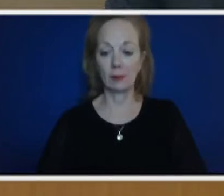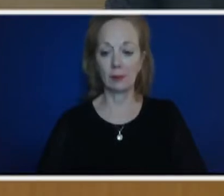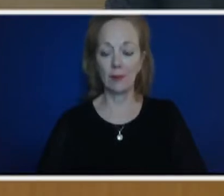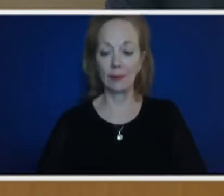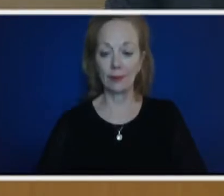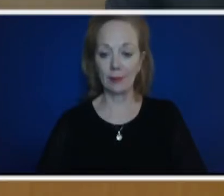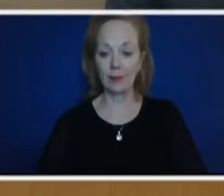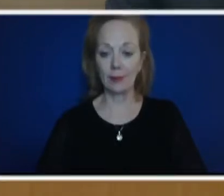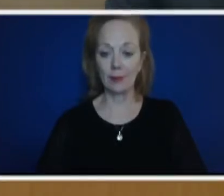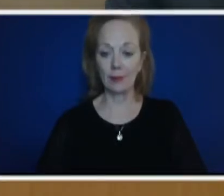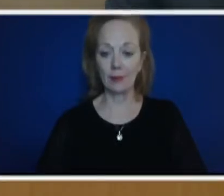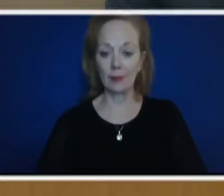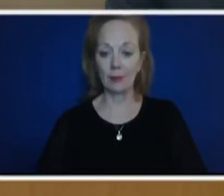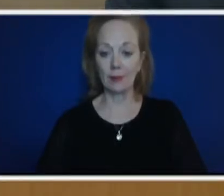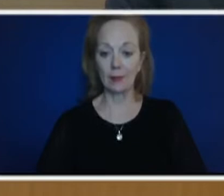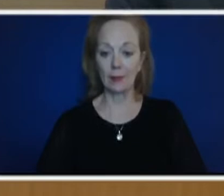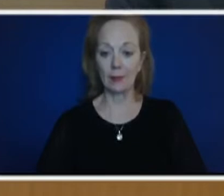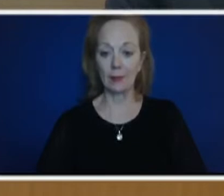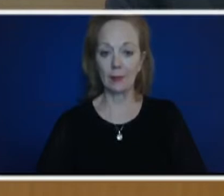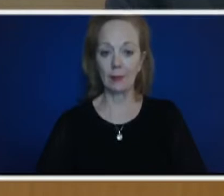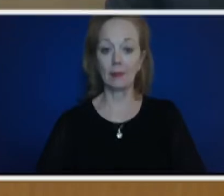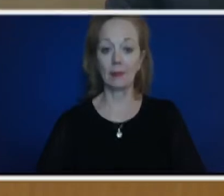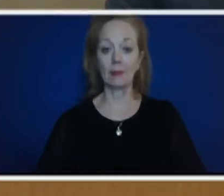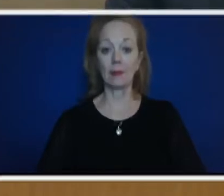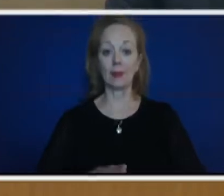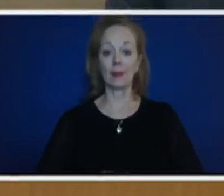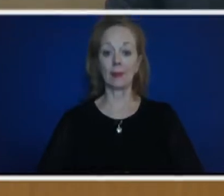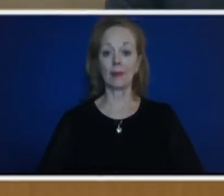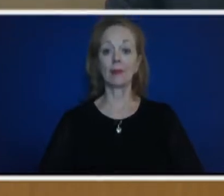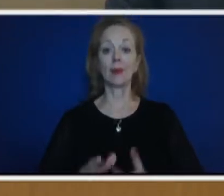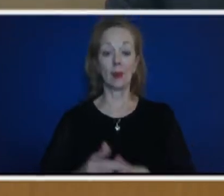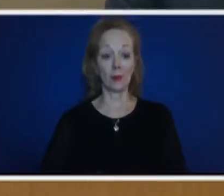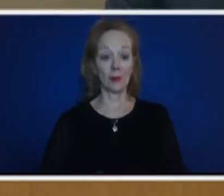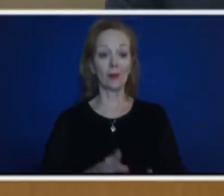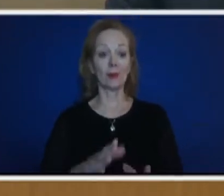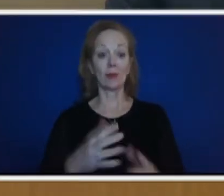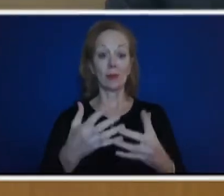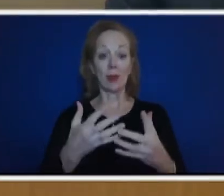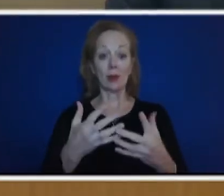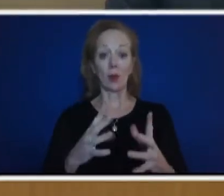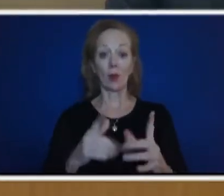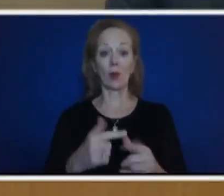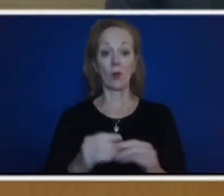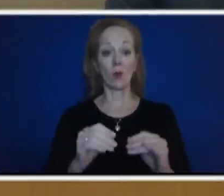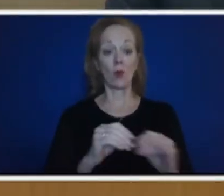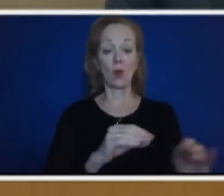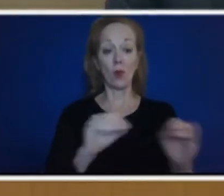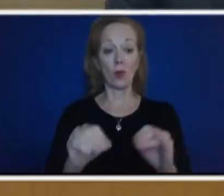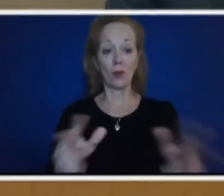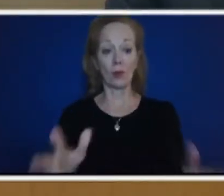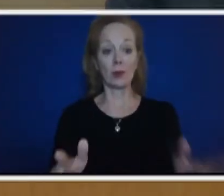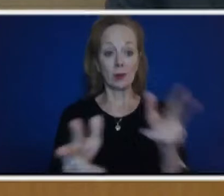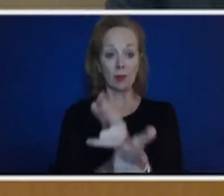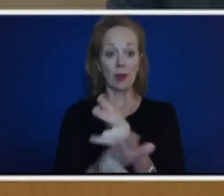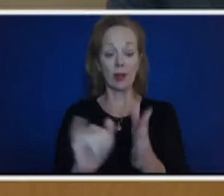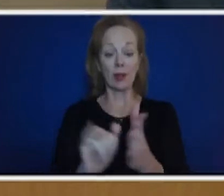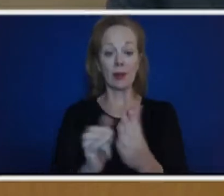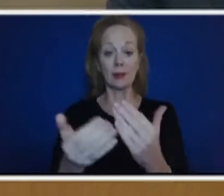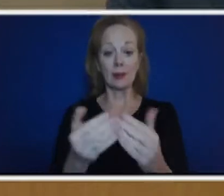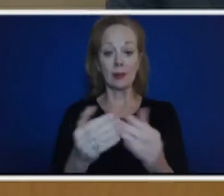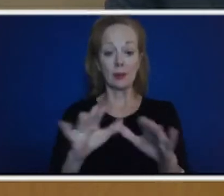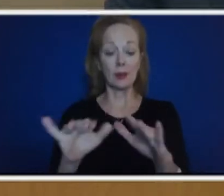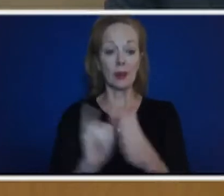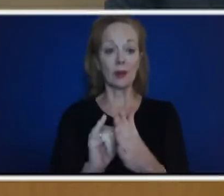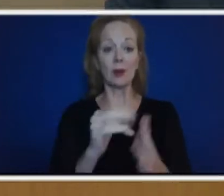people use their garage as storage, or they don't like to move the two cars. They don't like to switch the cars out. It's easier just to park on the